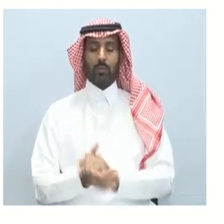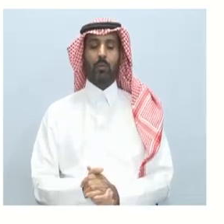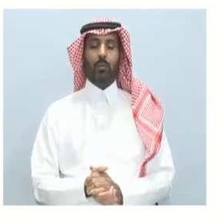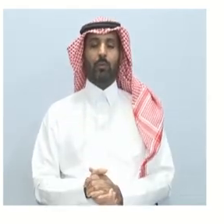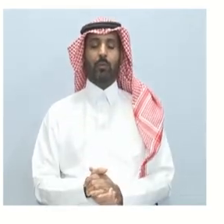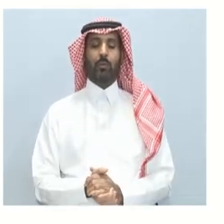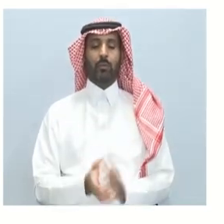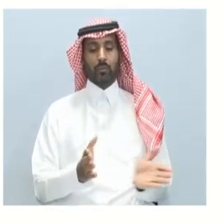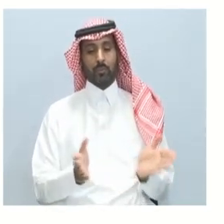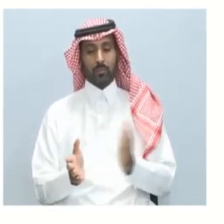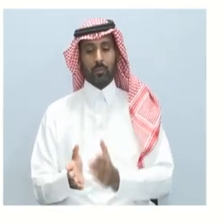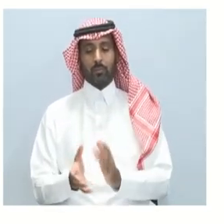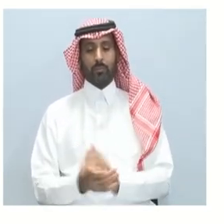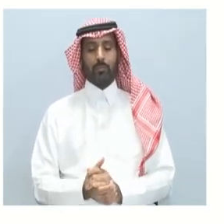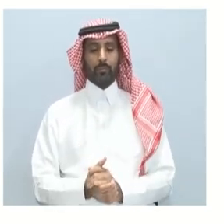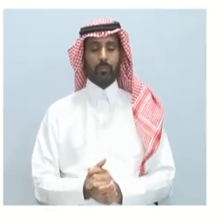Moving on.